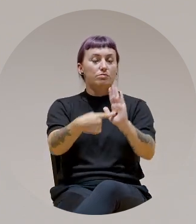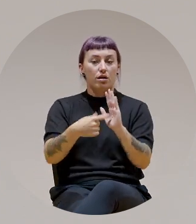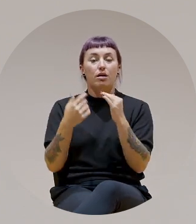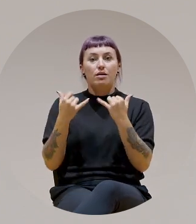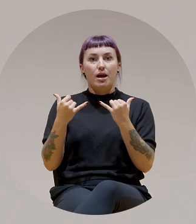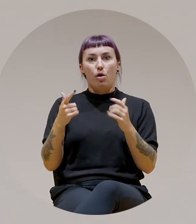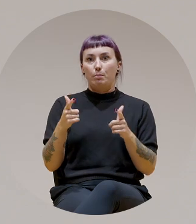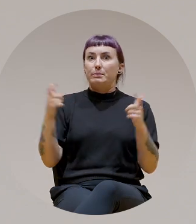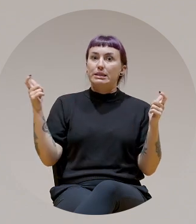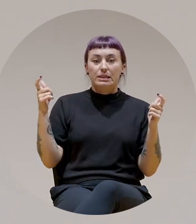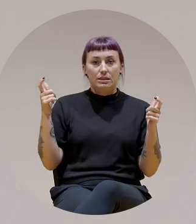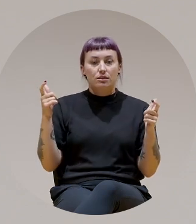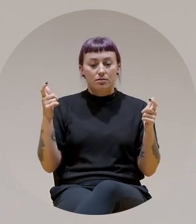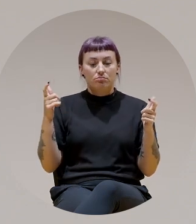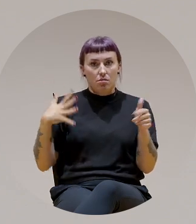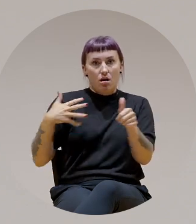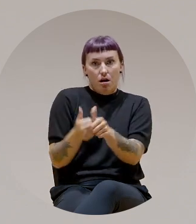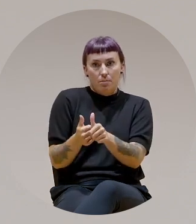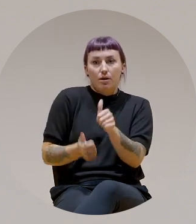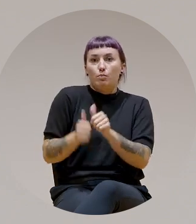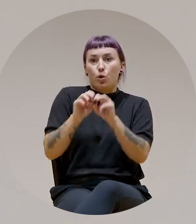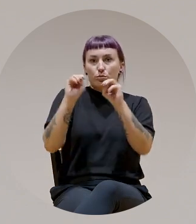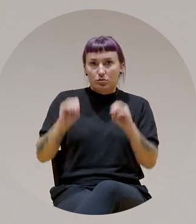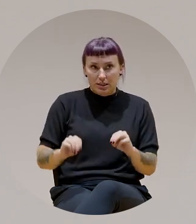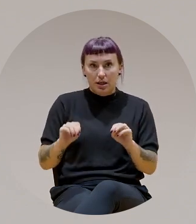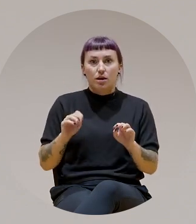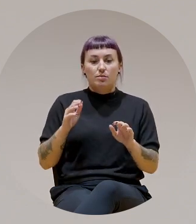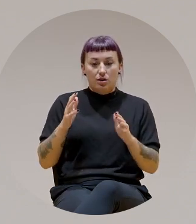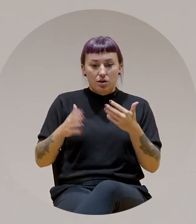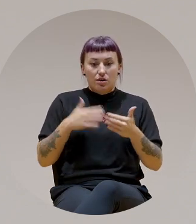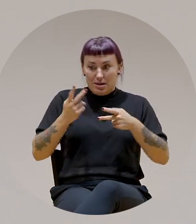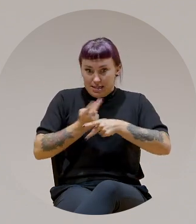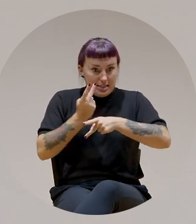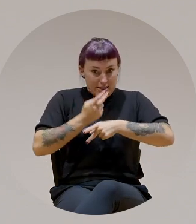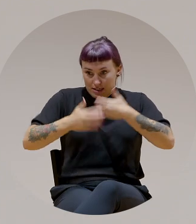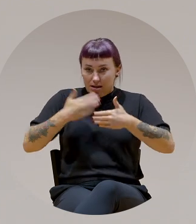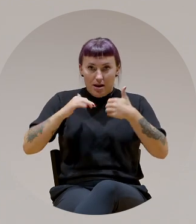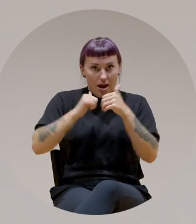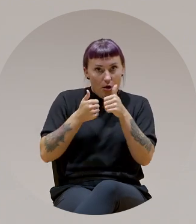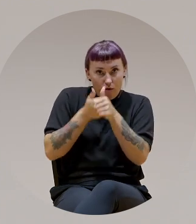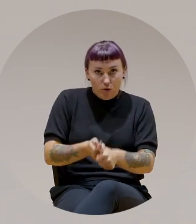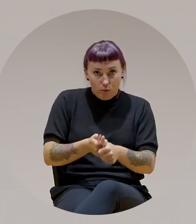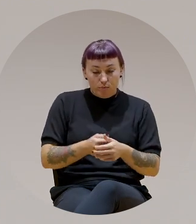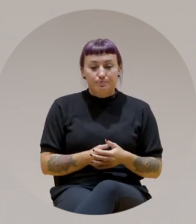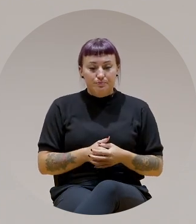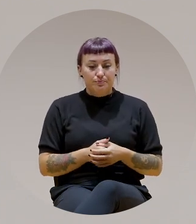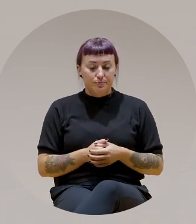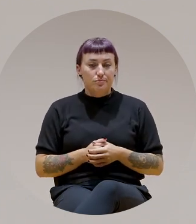there's now one of the big updates that most museums are having to figure out how